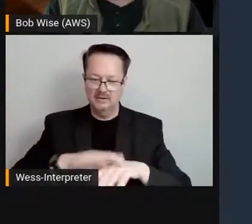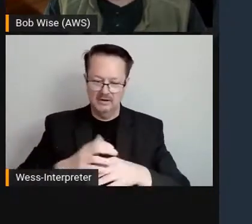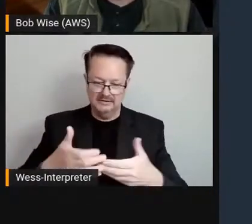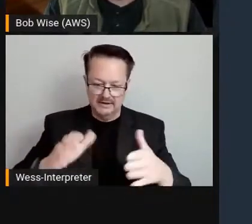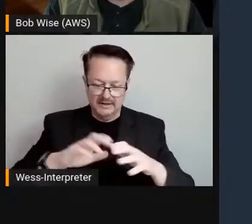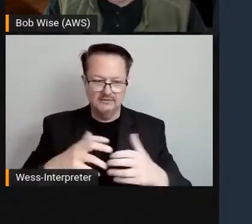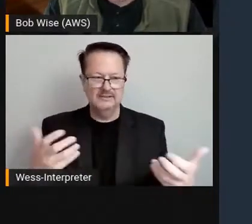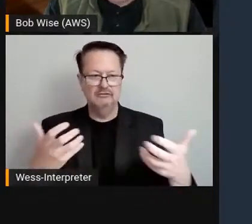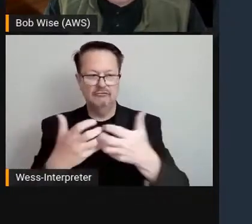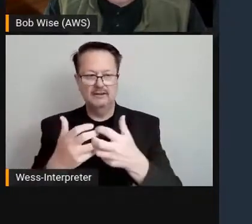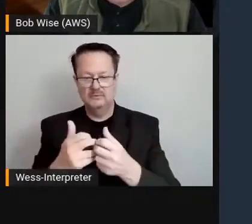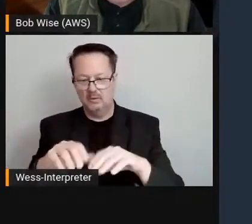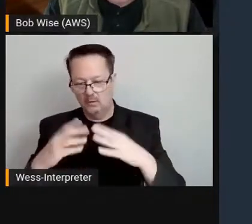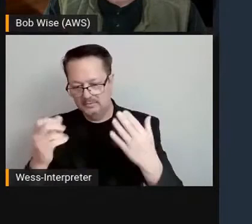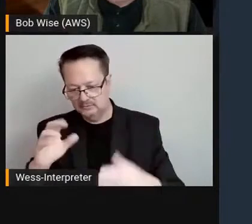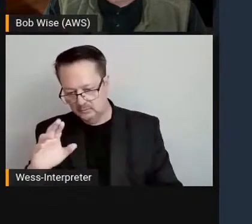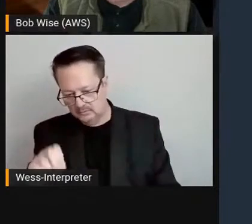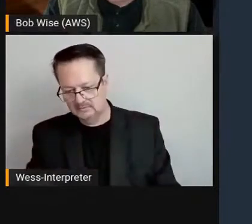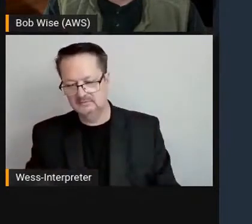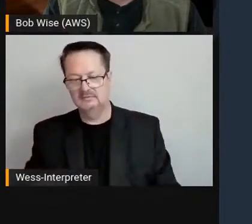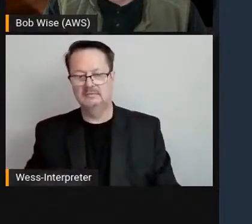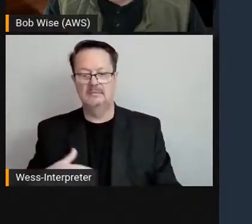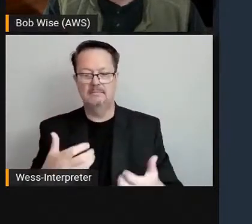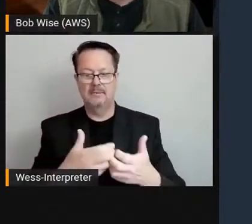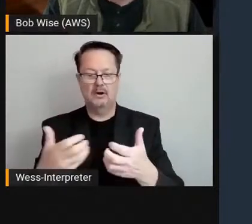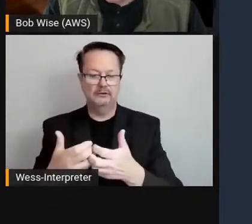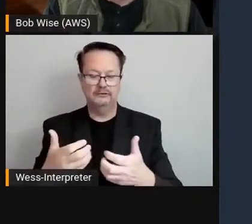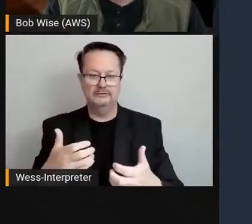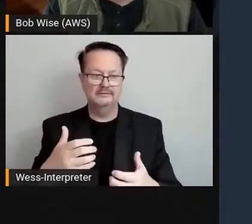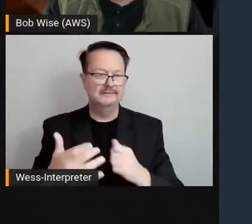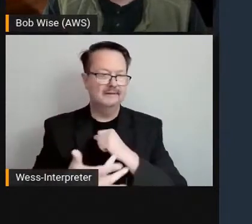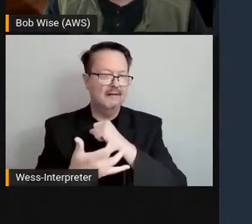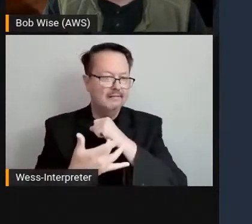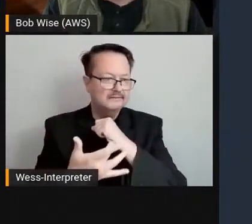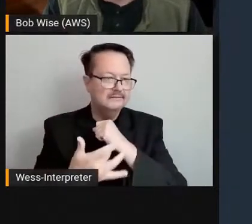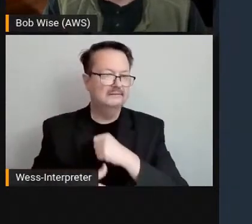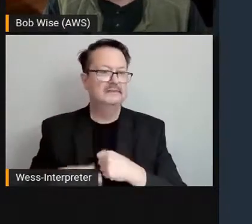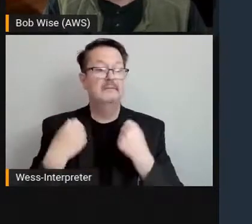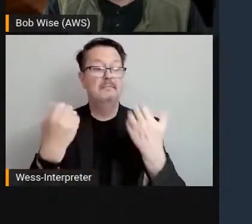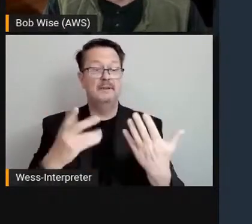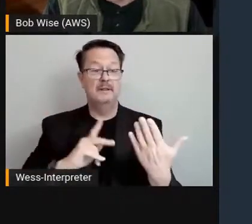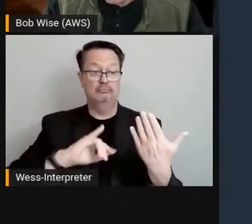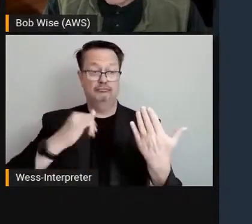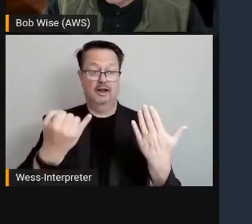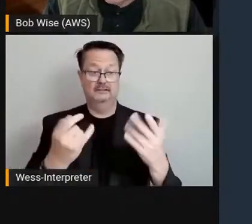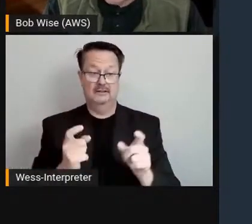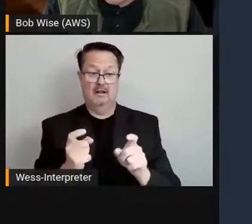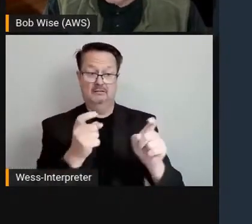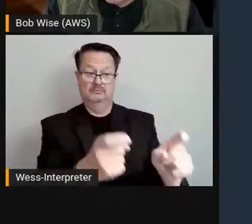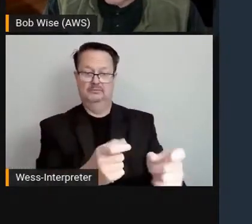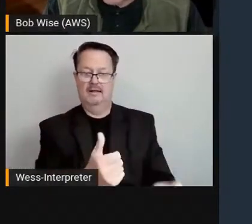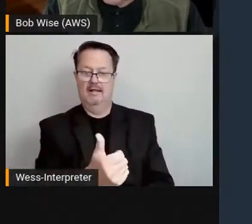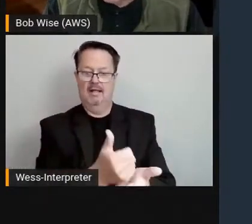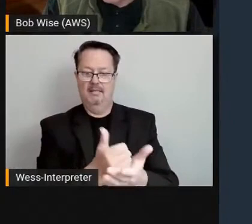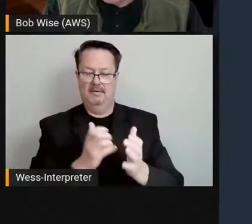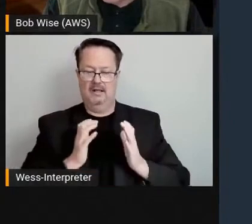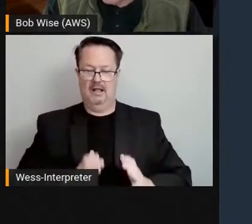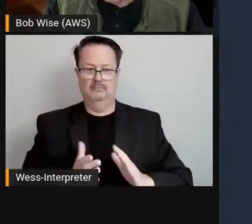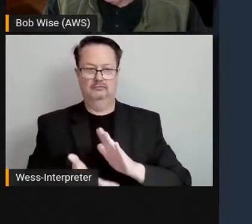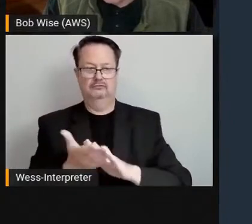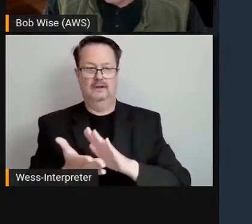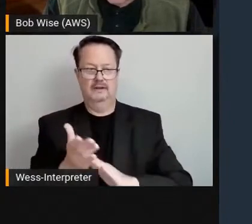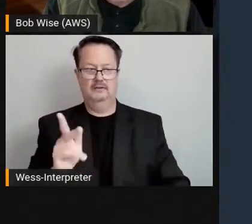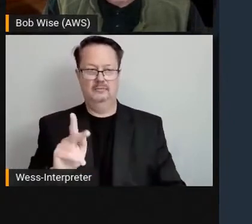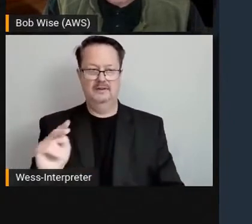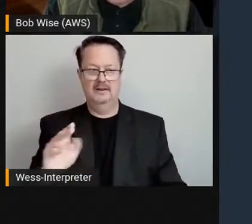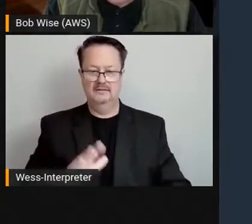open source, AWS partner technologies. Many of our project contributions help any customer running Kubernetes on